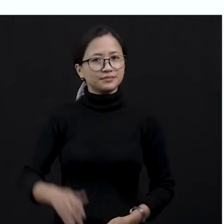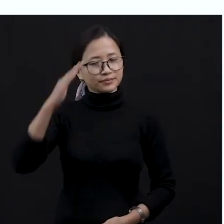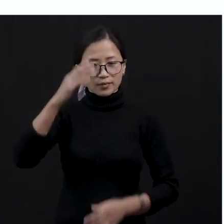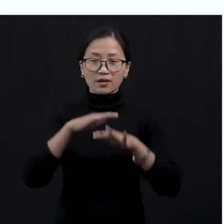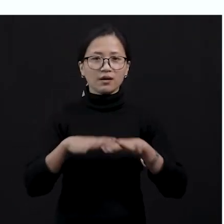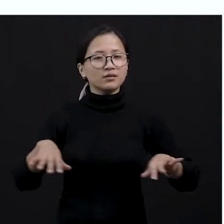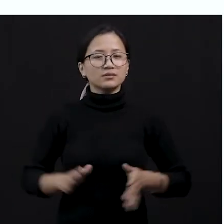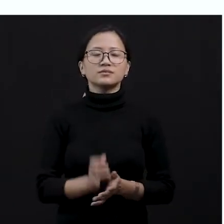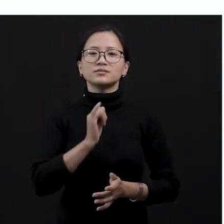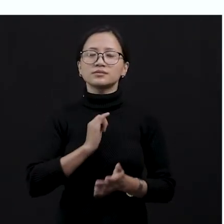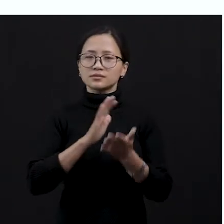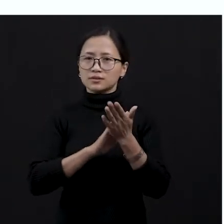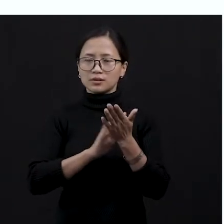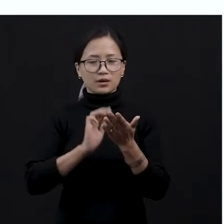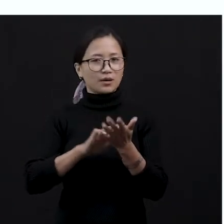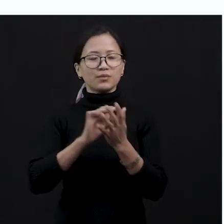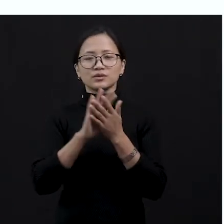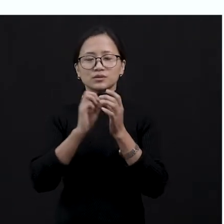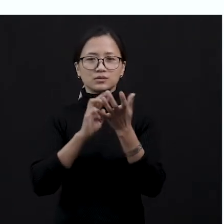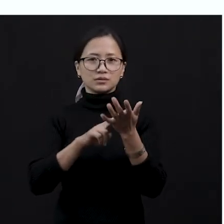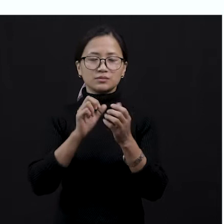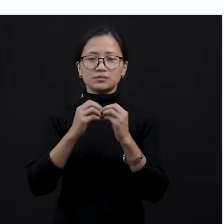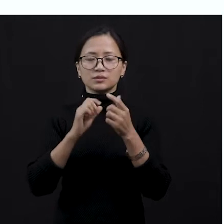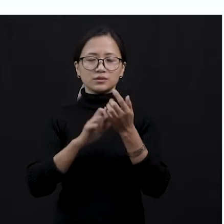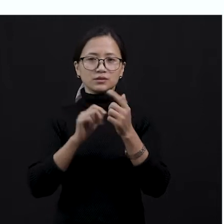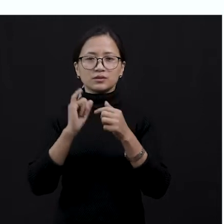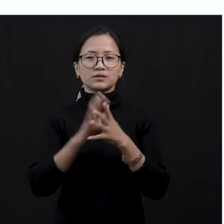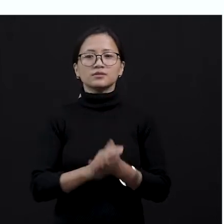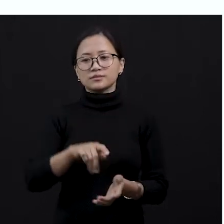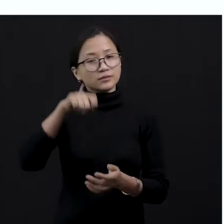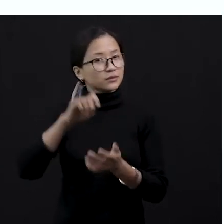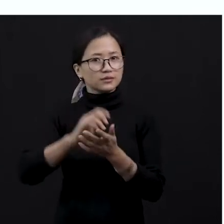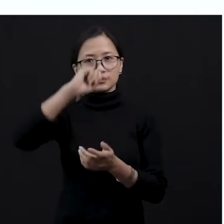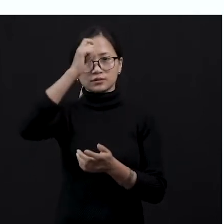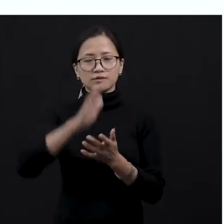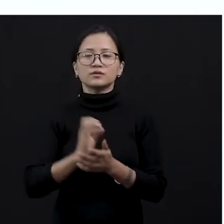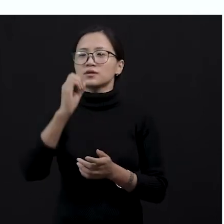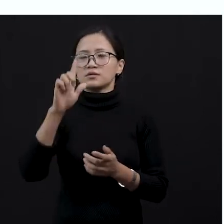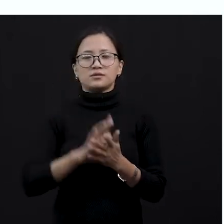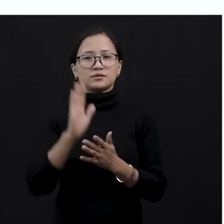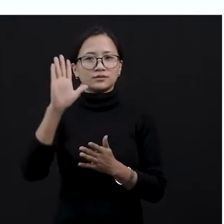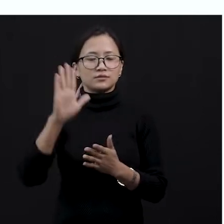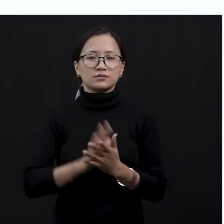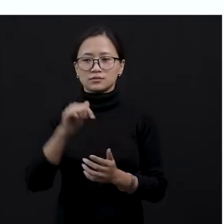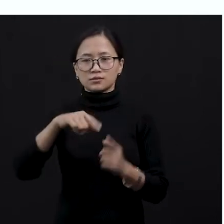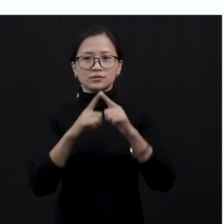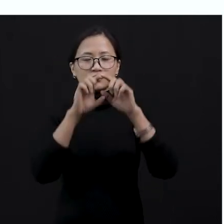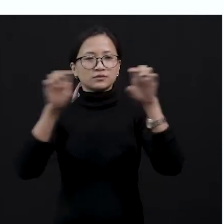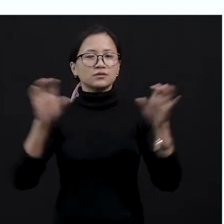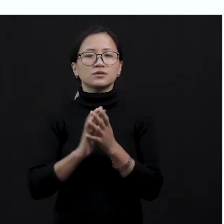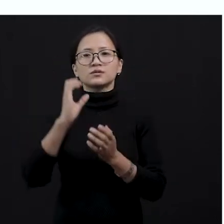Hello students, I am Hombini and I will be taking English for class 5. Today our topic will be